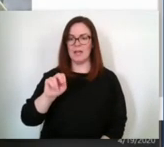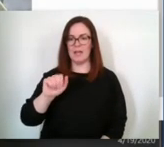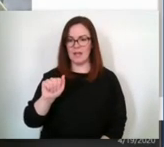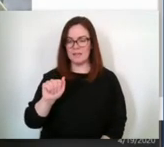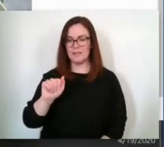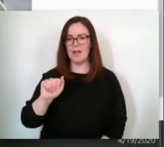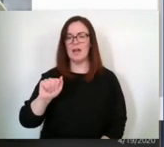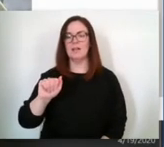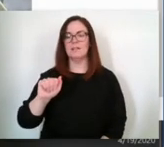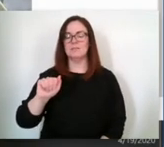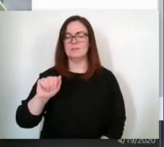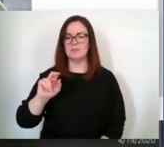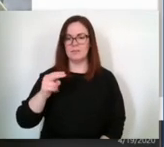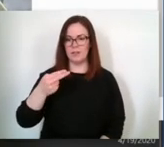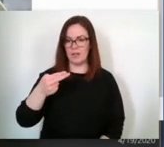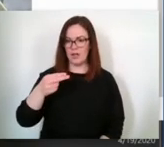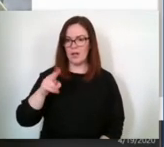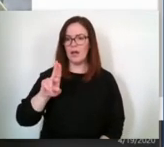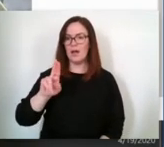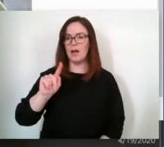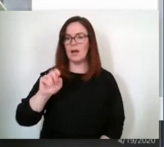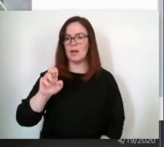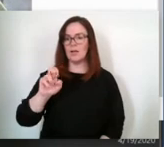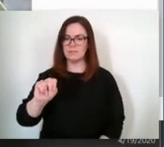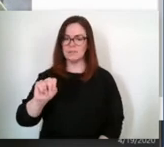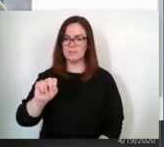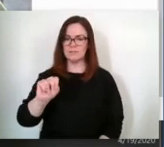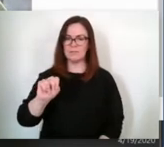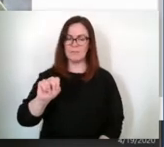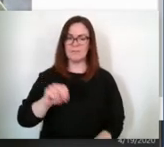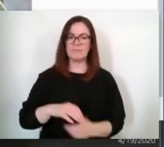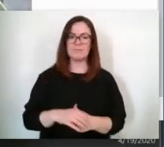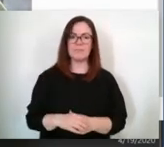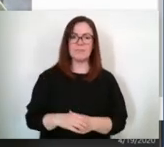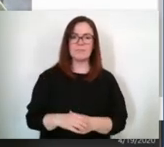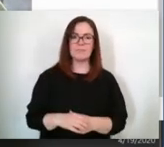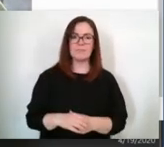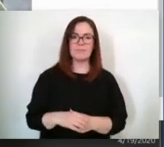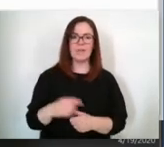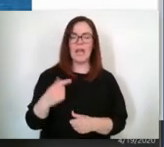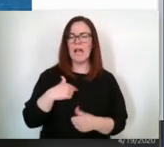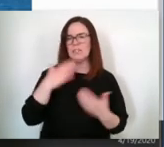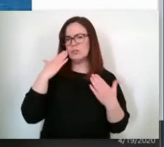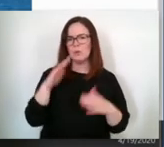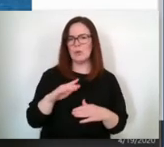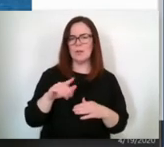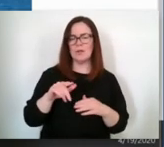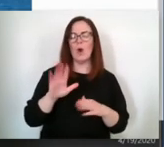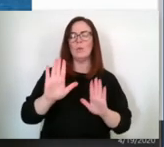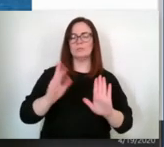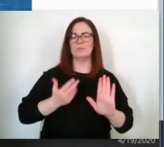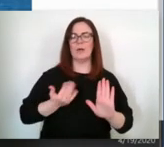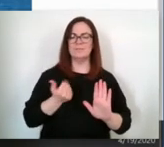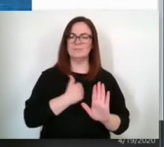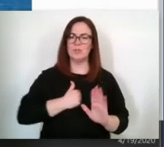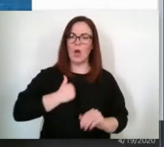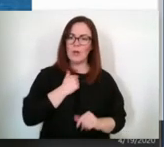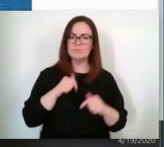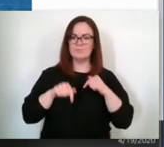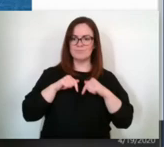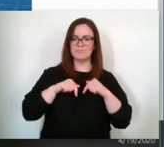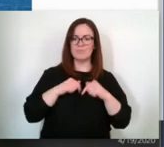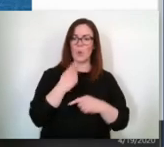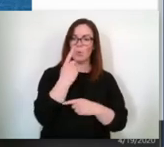Oops, okay. I didn't know it then. Oh wait, I'm sorry, let me go back. Okay, so one chip of